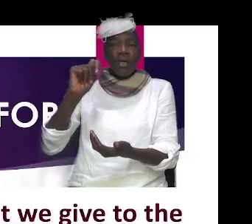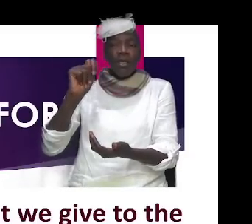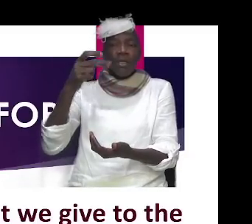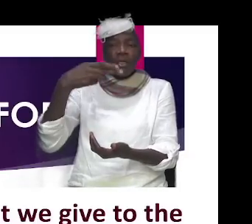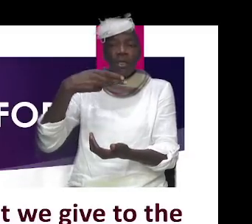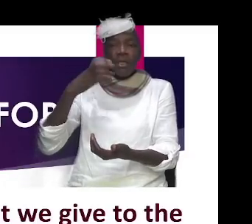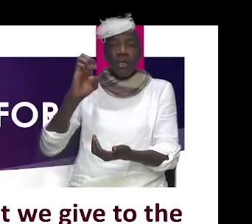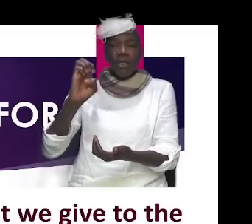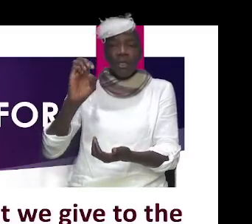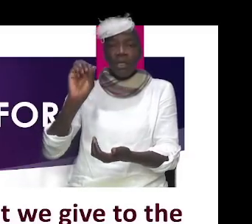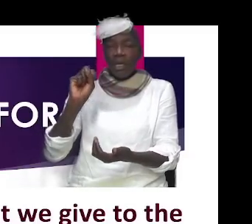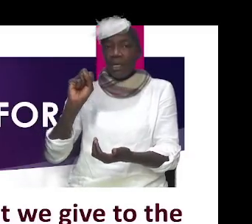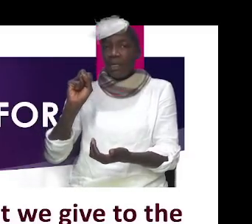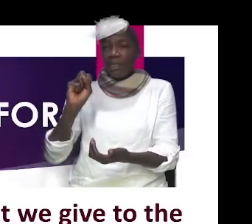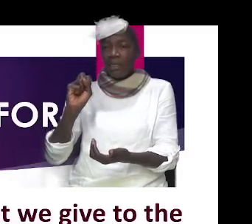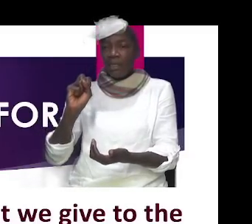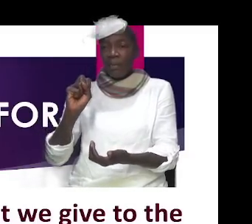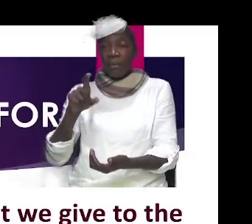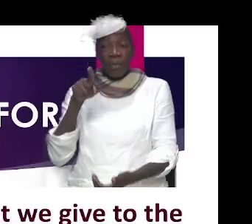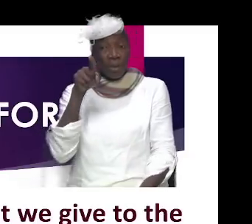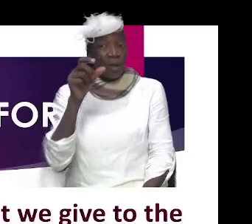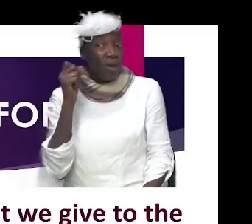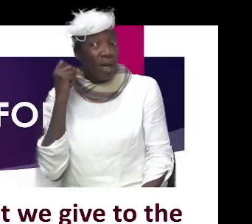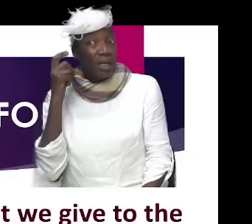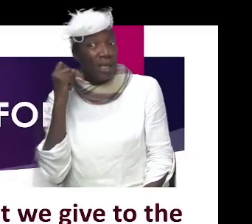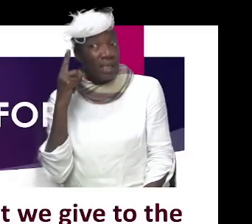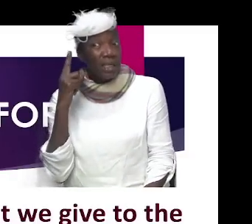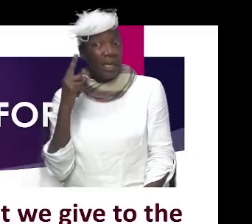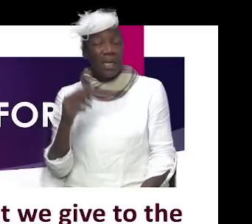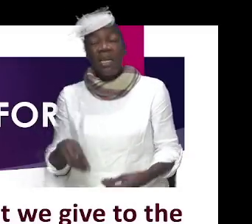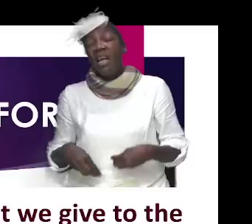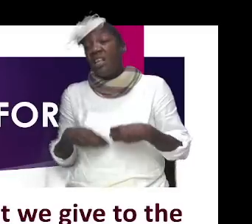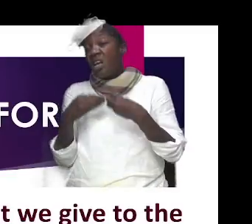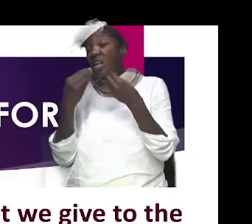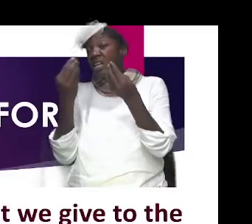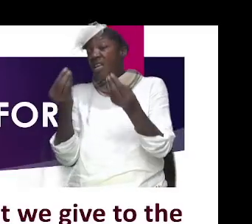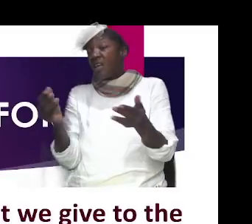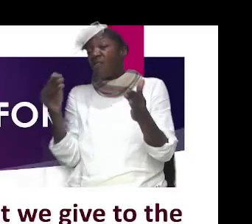we understand that we are actually giving back to God?